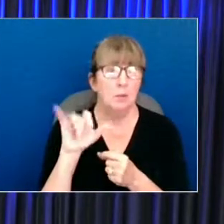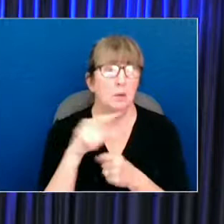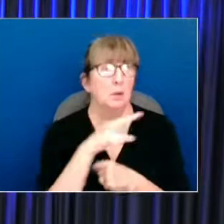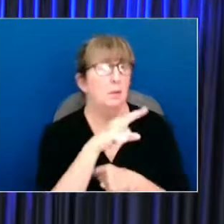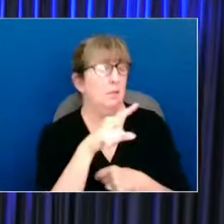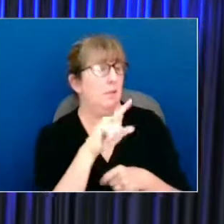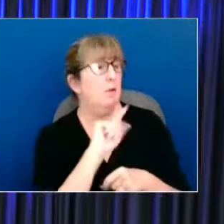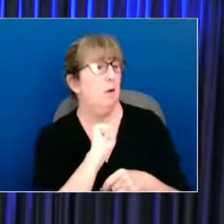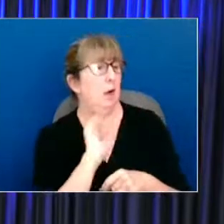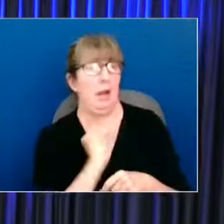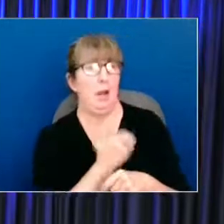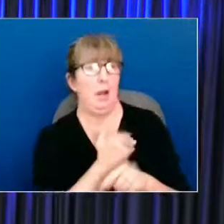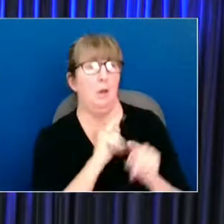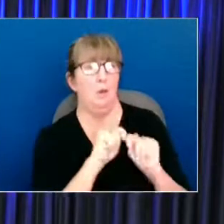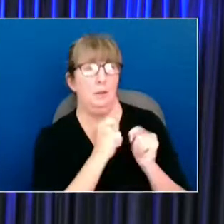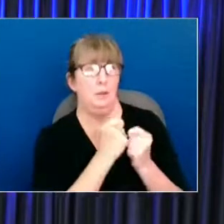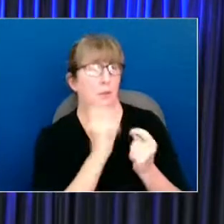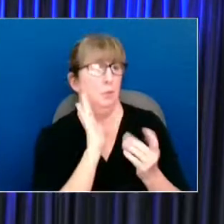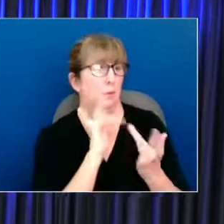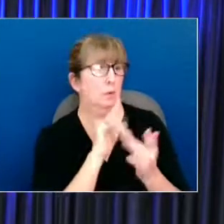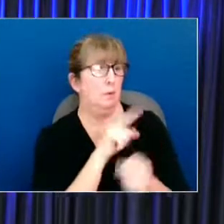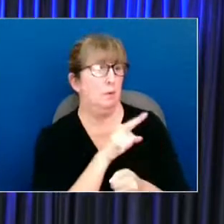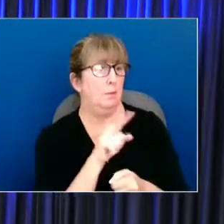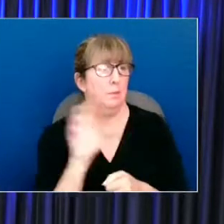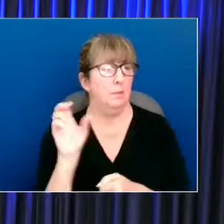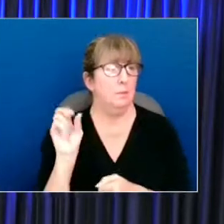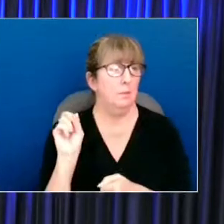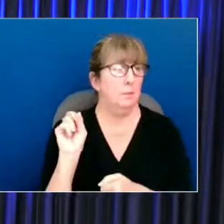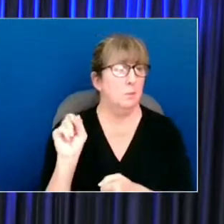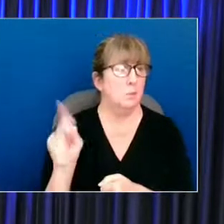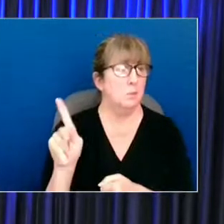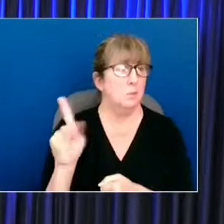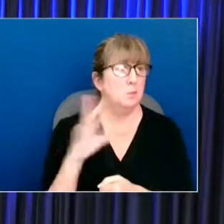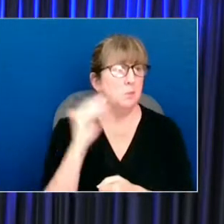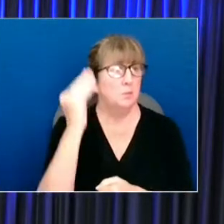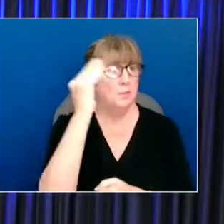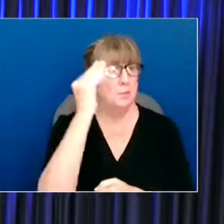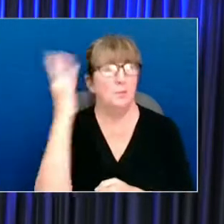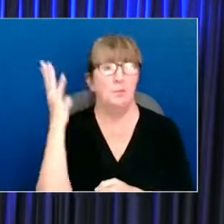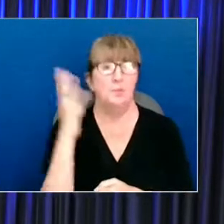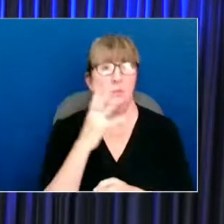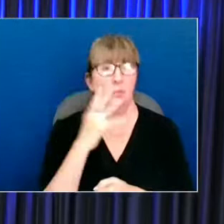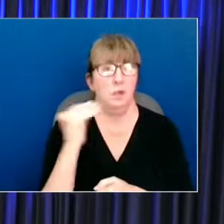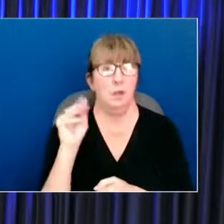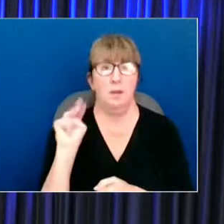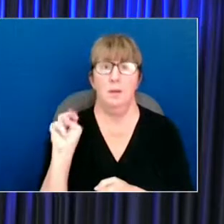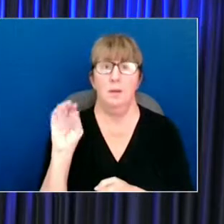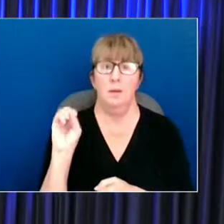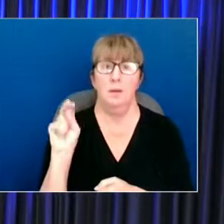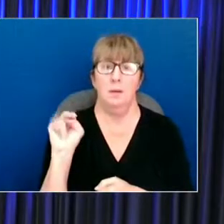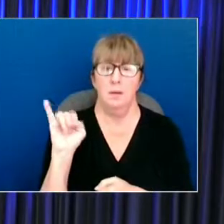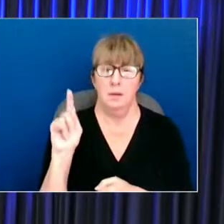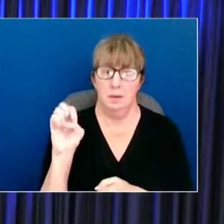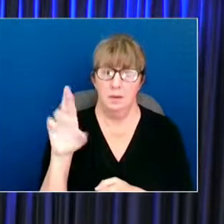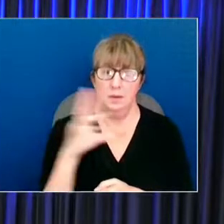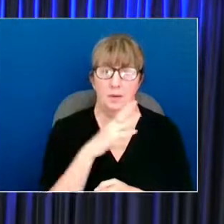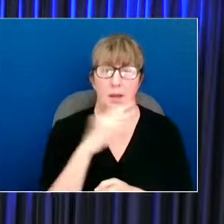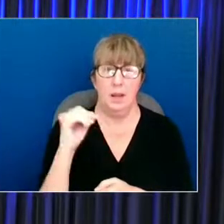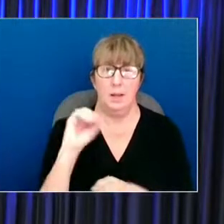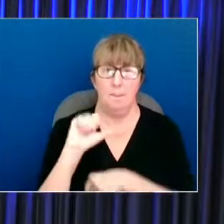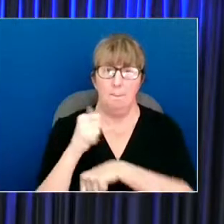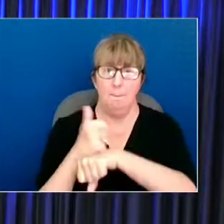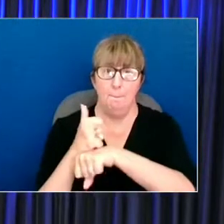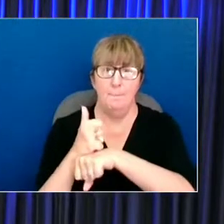them. Yeah, so they were notified that the monitor and mount were available for pickup.